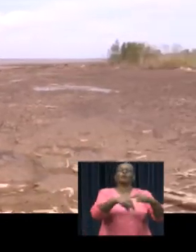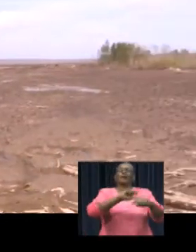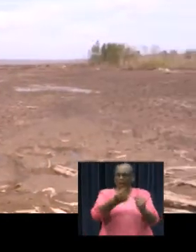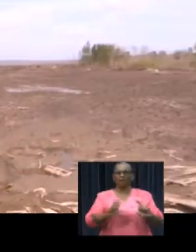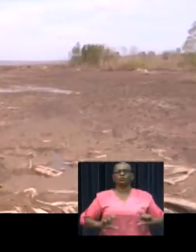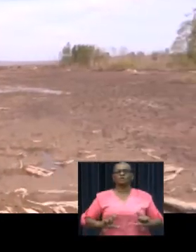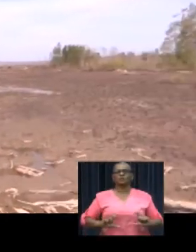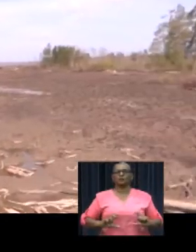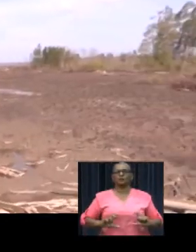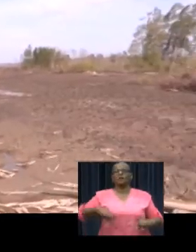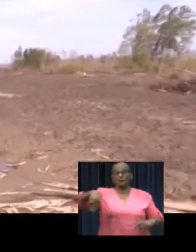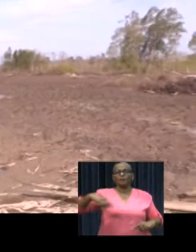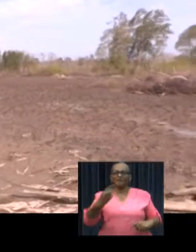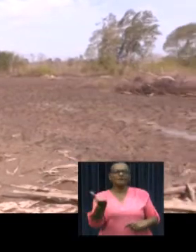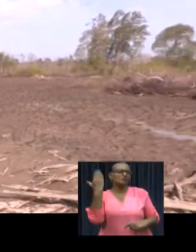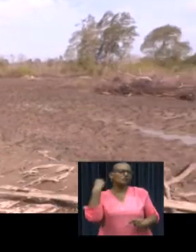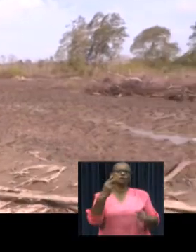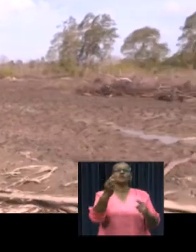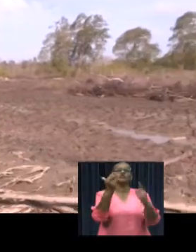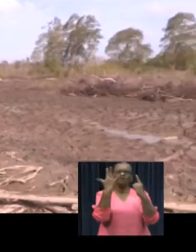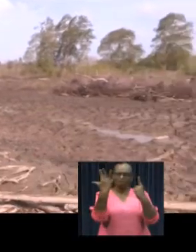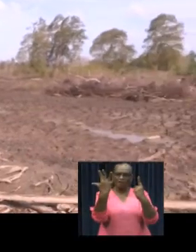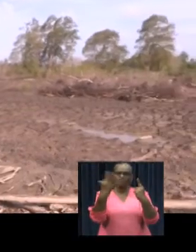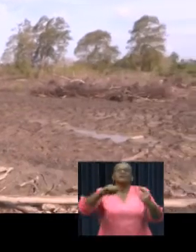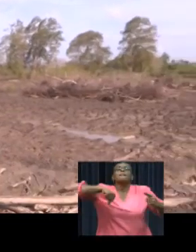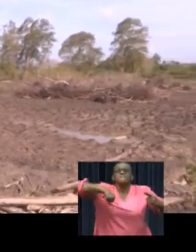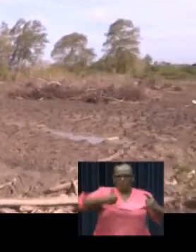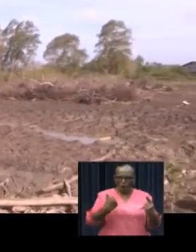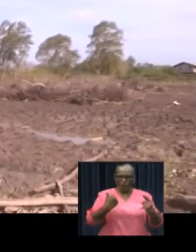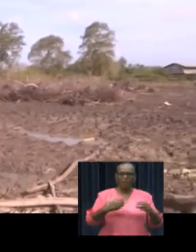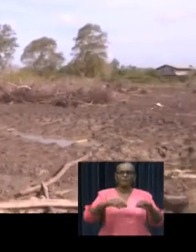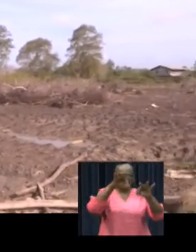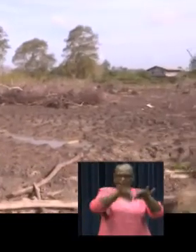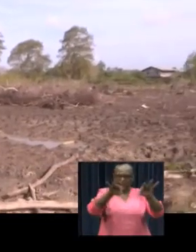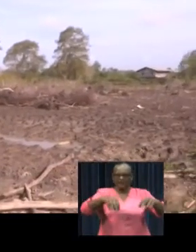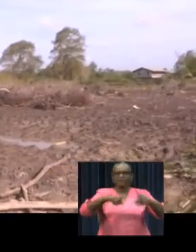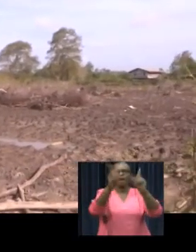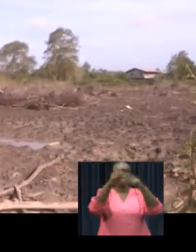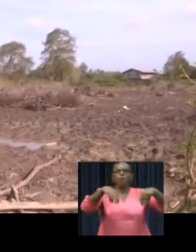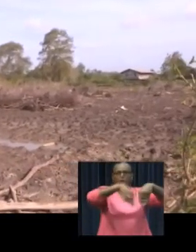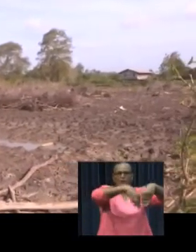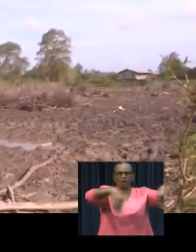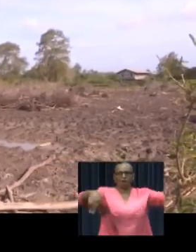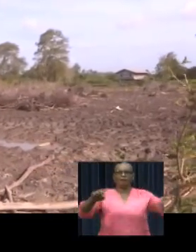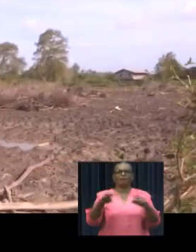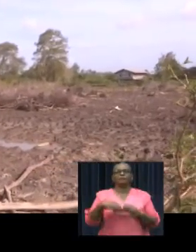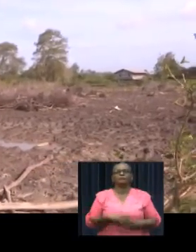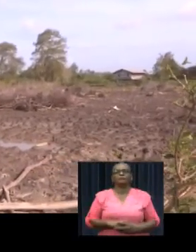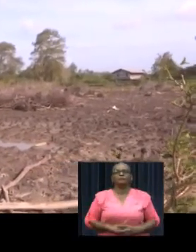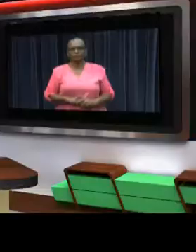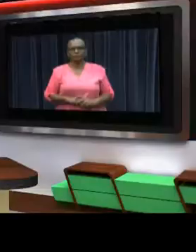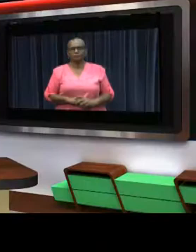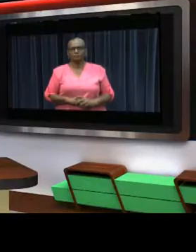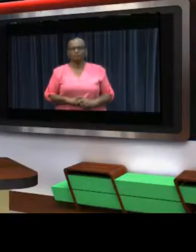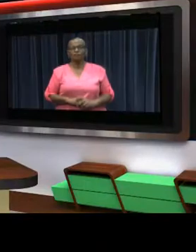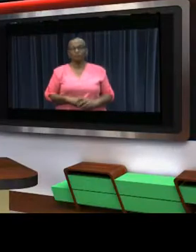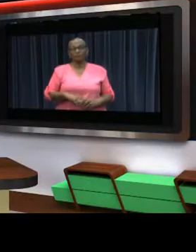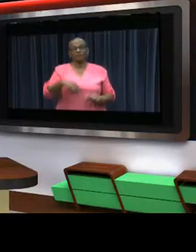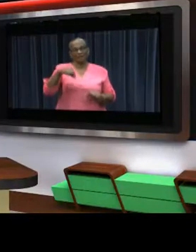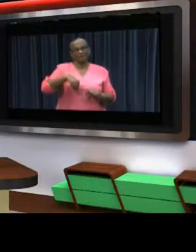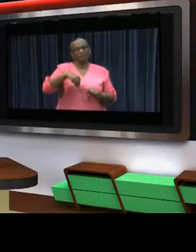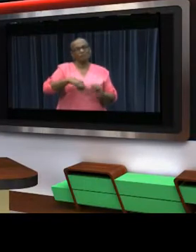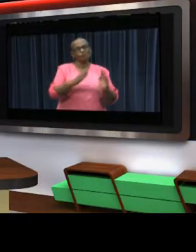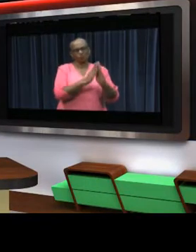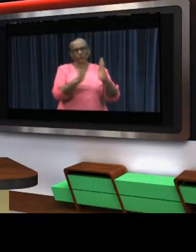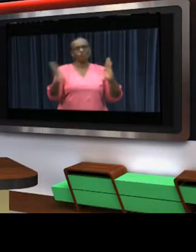develop faster. Naipaul has started planting mangroves since 2015. And in our last